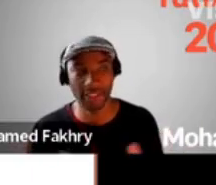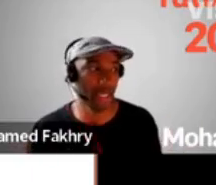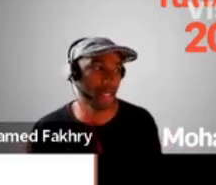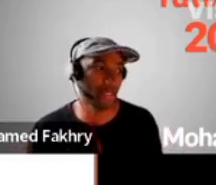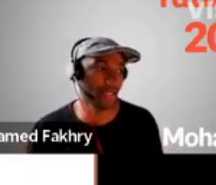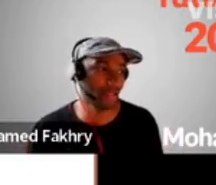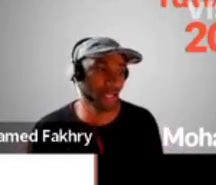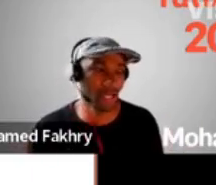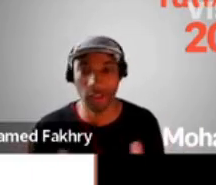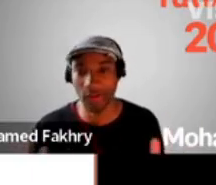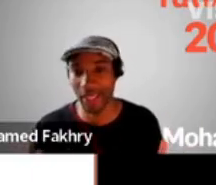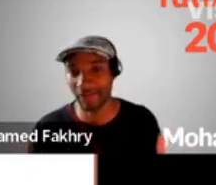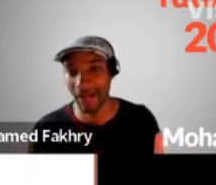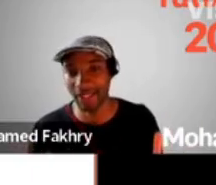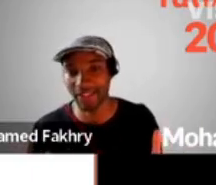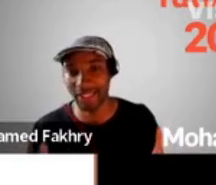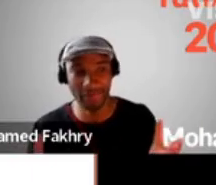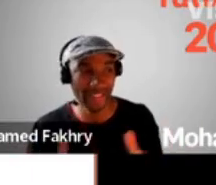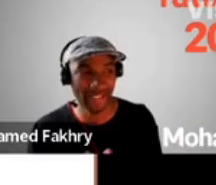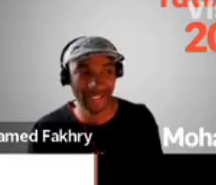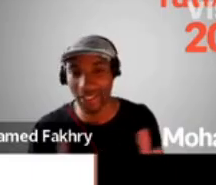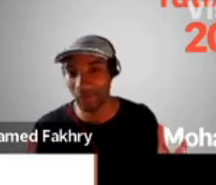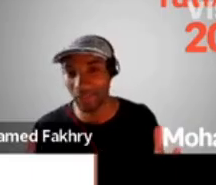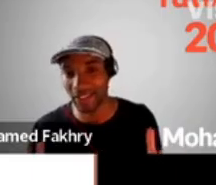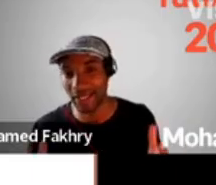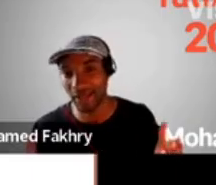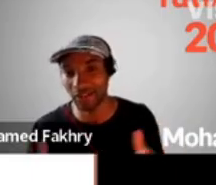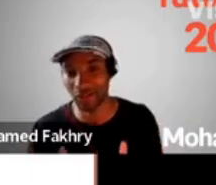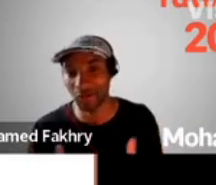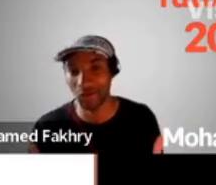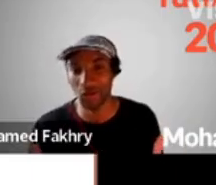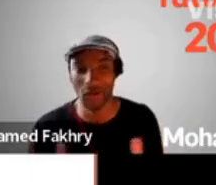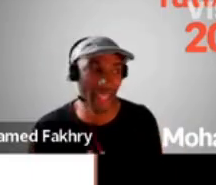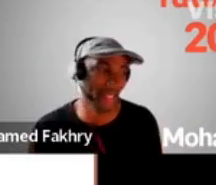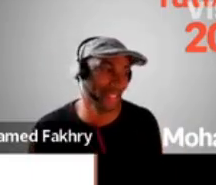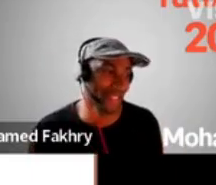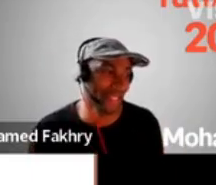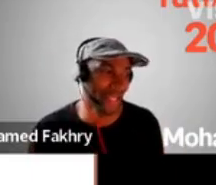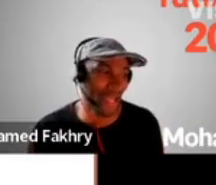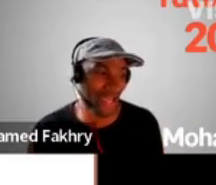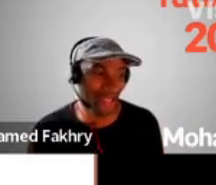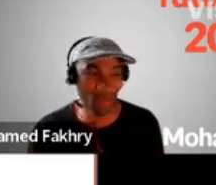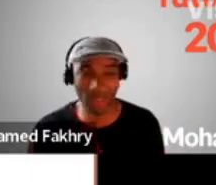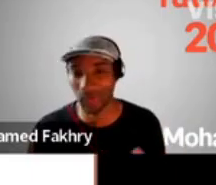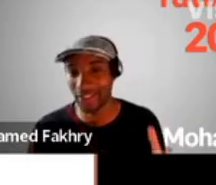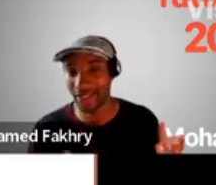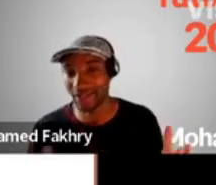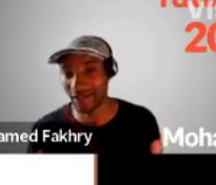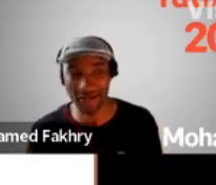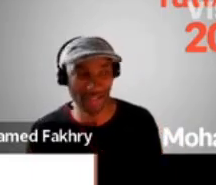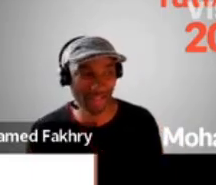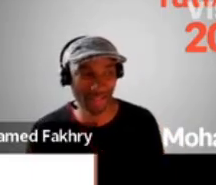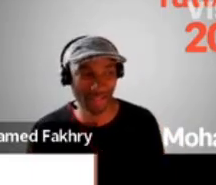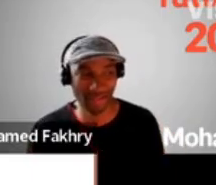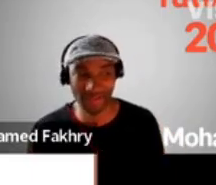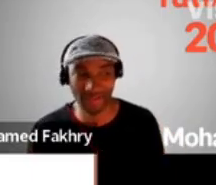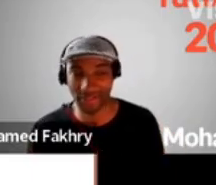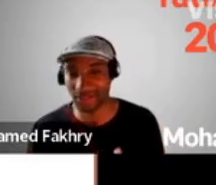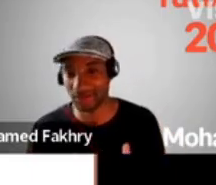elevate and how they elevate diversity, equity, inclusion to no hate. And what will it get